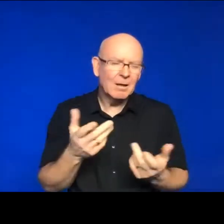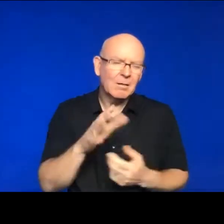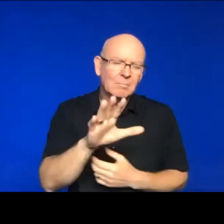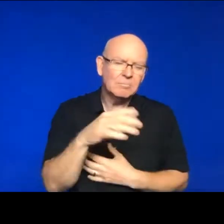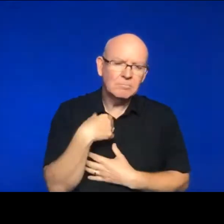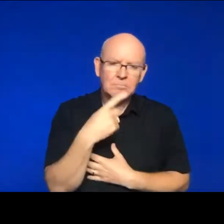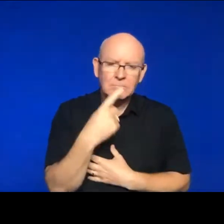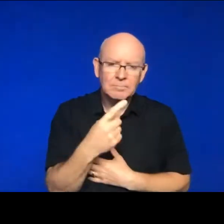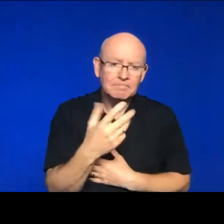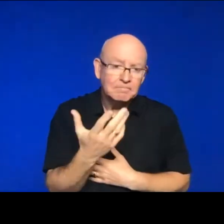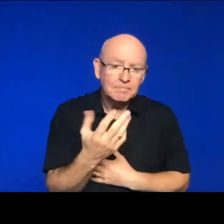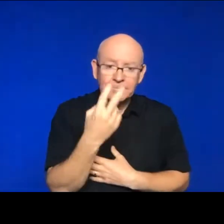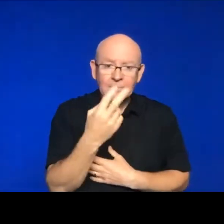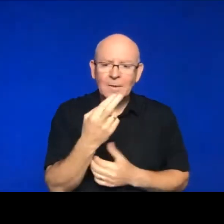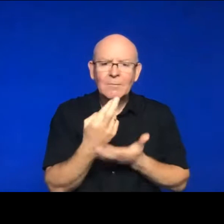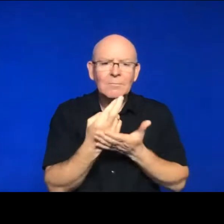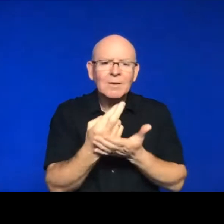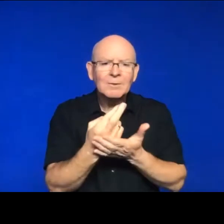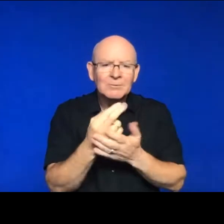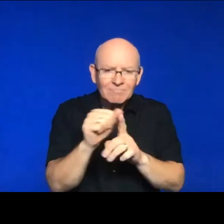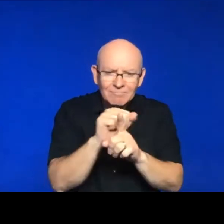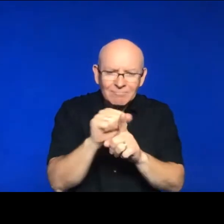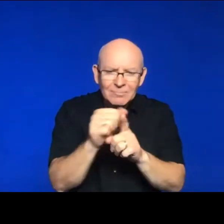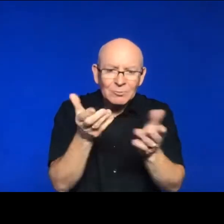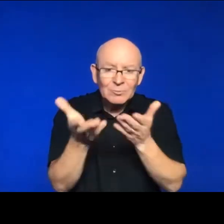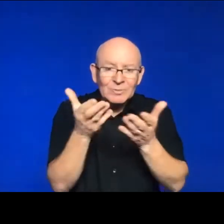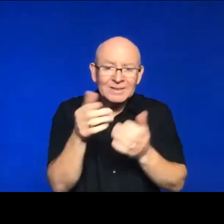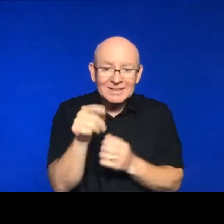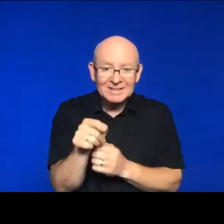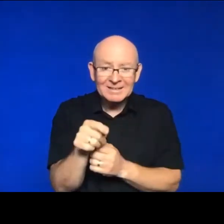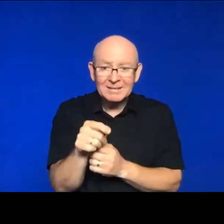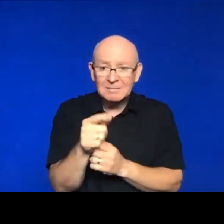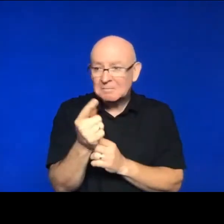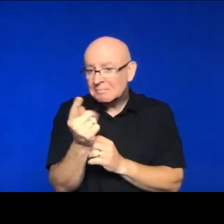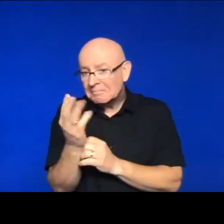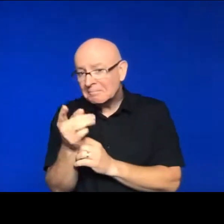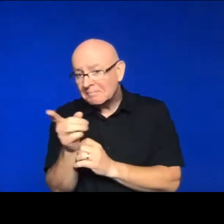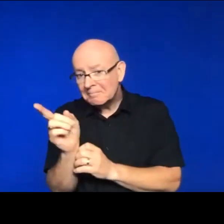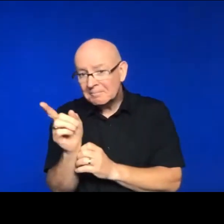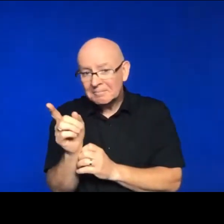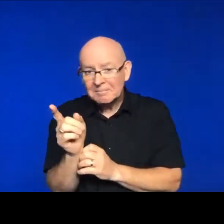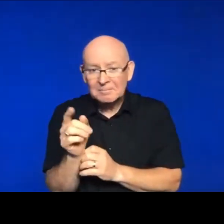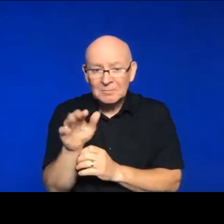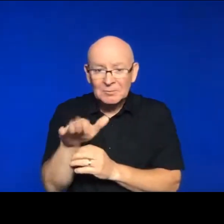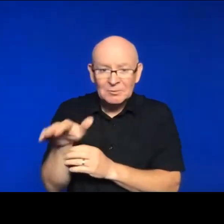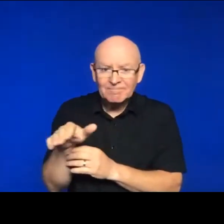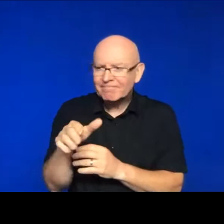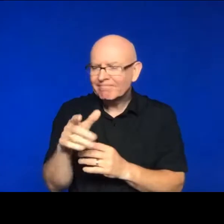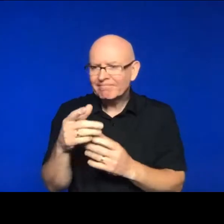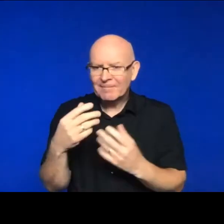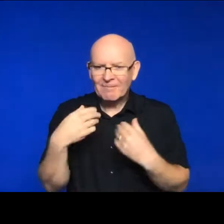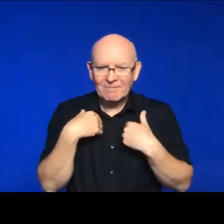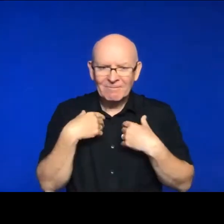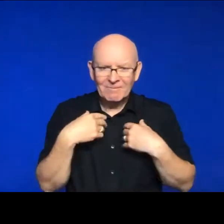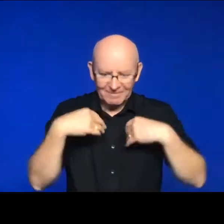It can have tremendous negative consequences not being able to receive rehabilitation for a